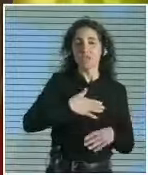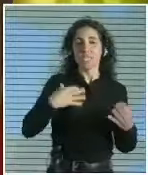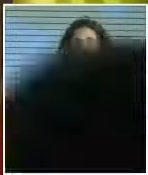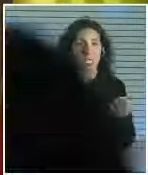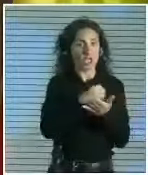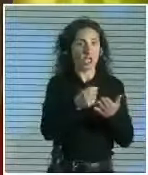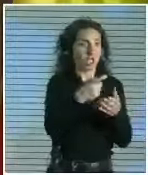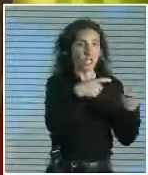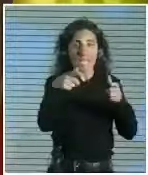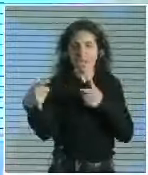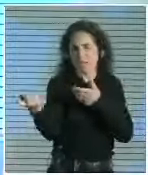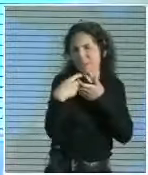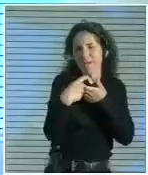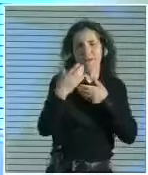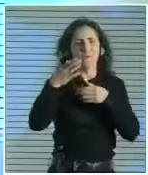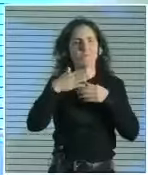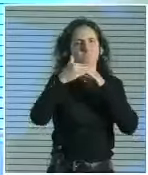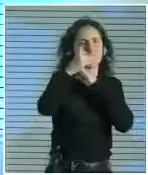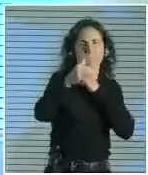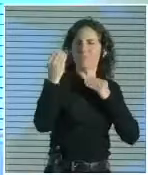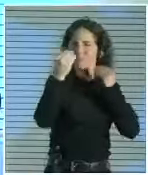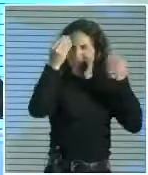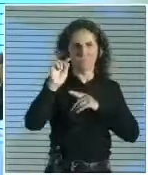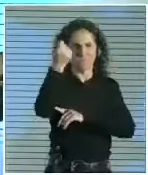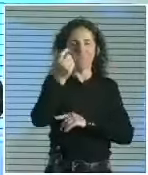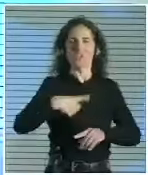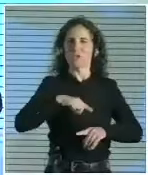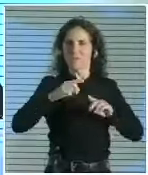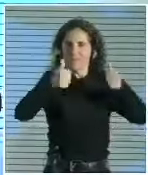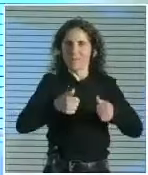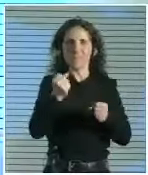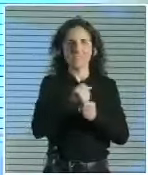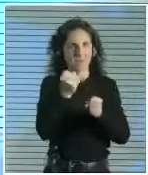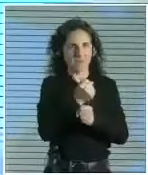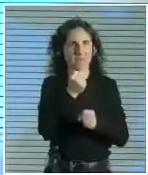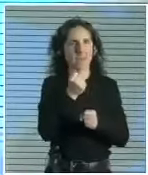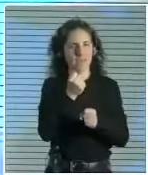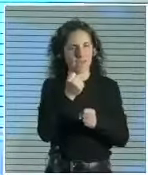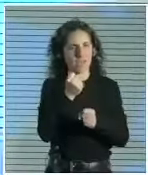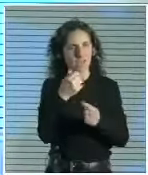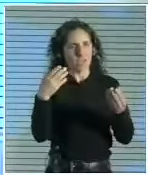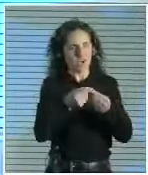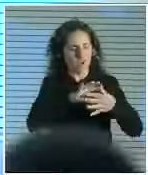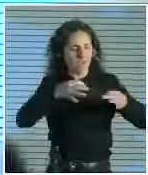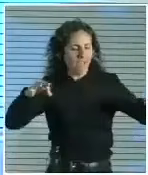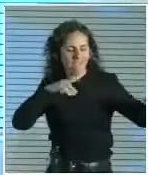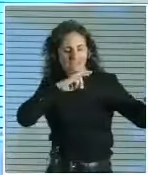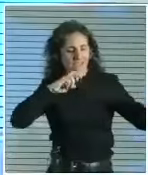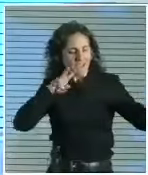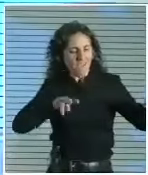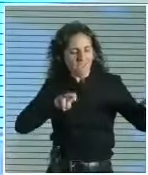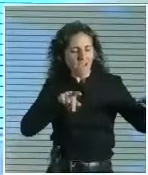we decided to work on all the value chain, including, of course, the local communities and